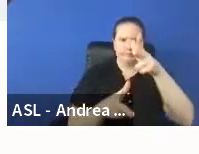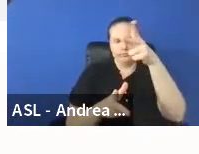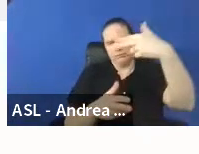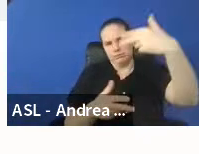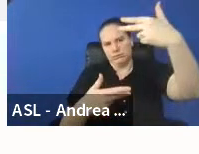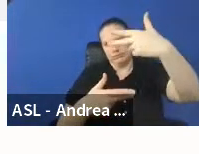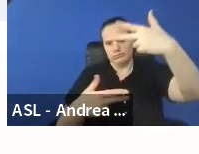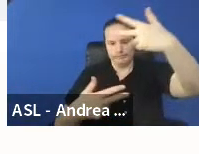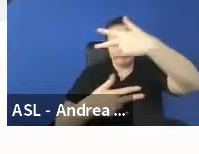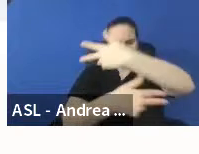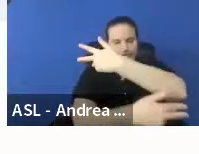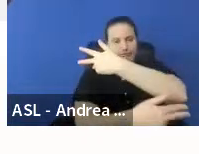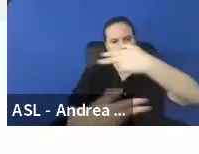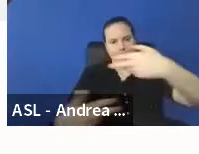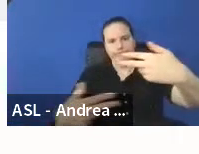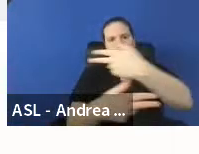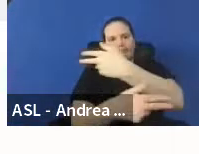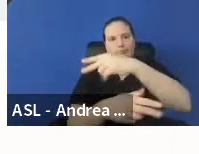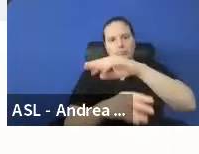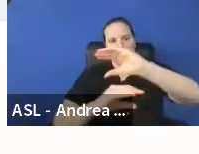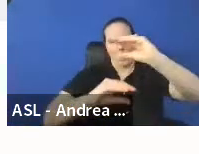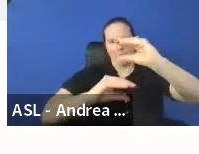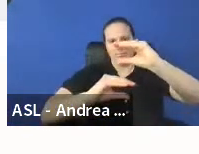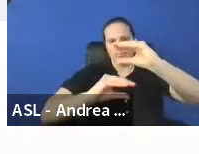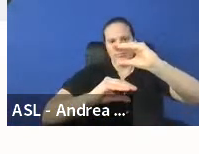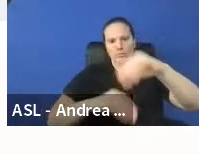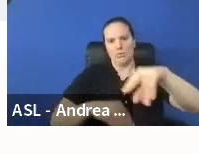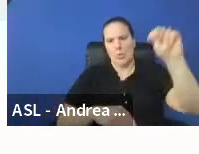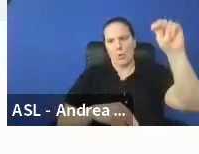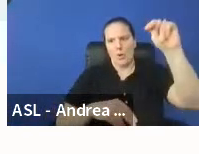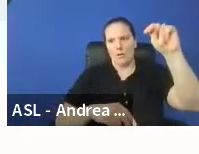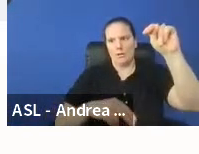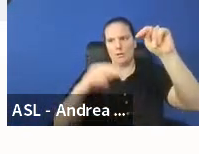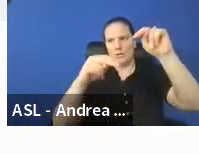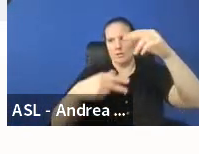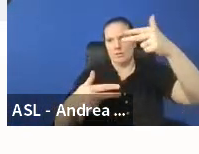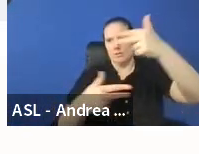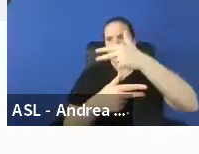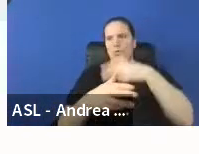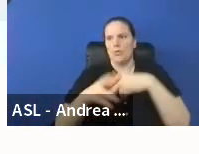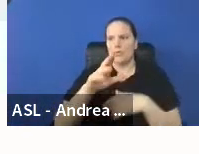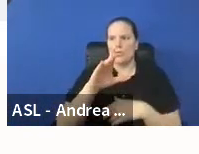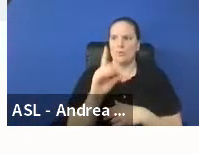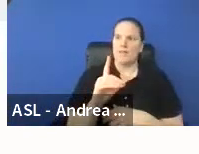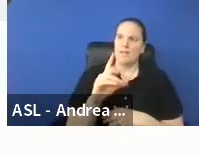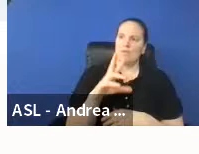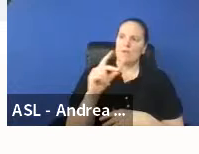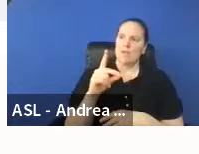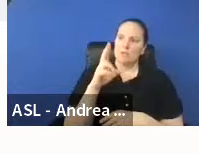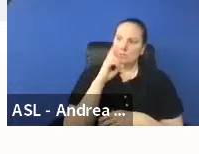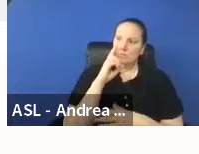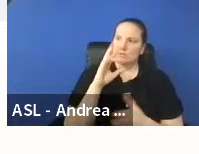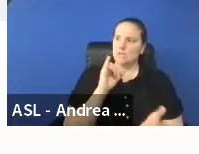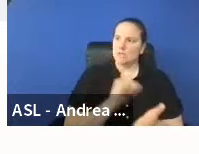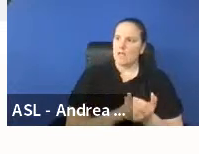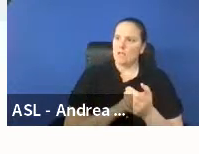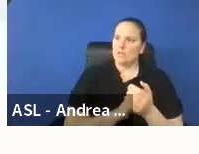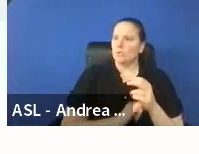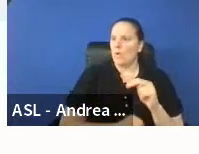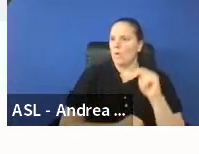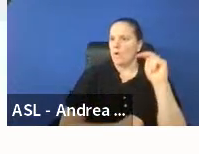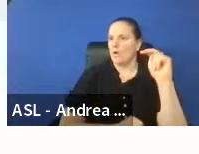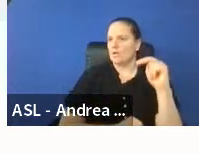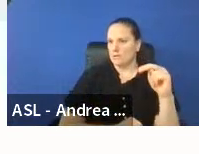in this case, the southbound vehicles are on top of northbound. You look at this 3D view, you can see the